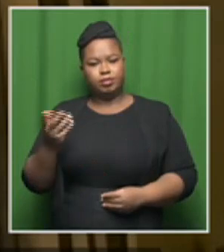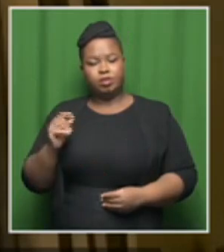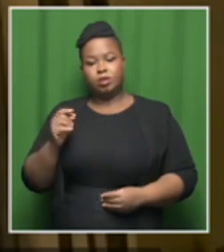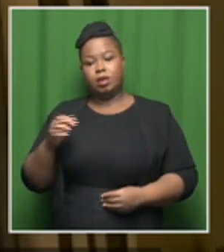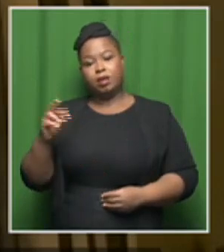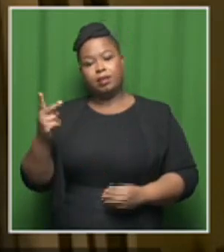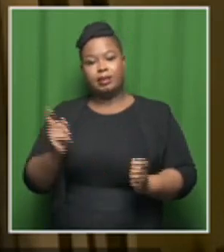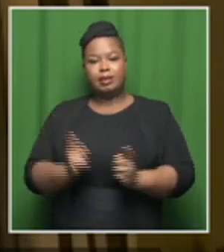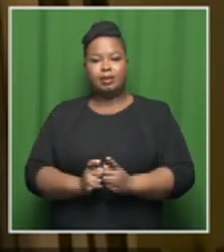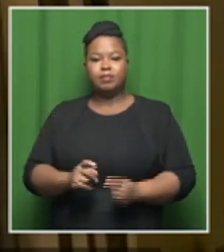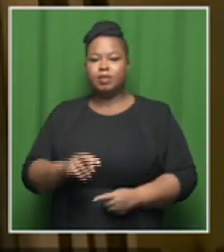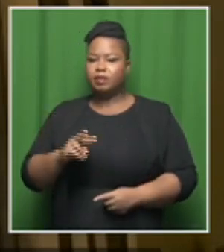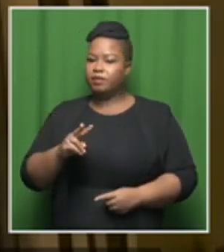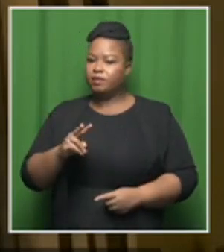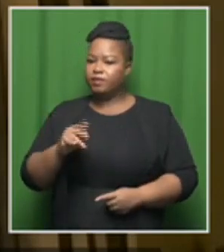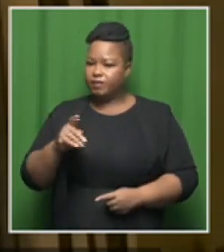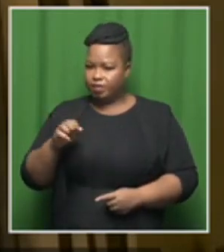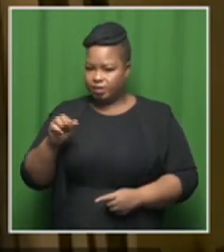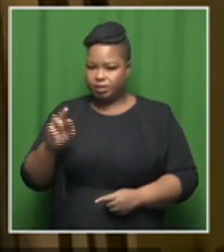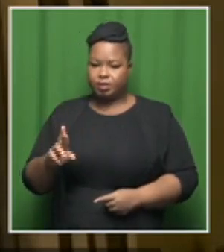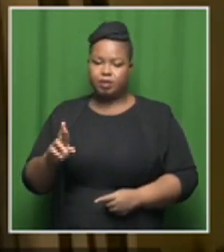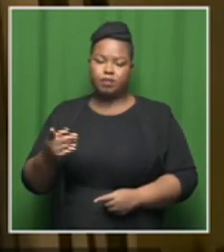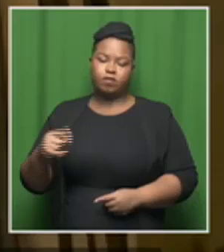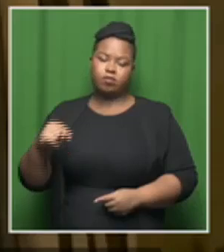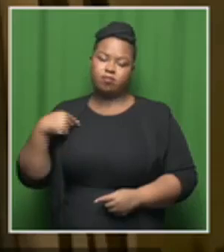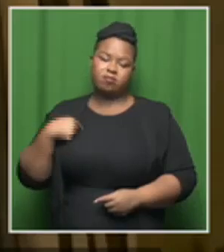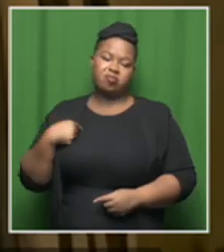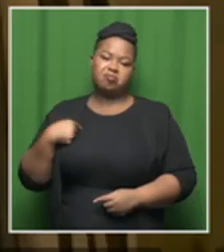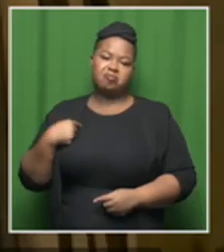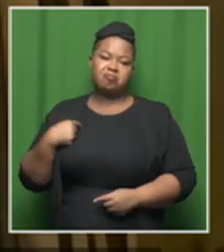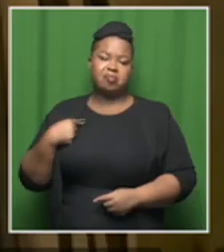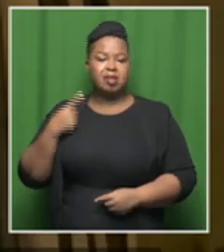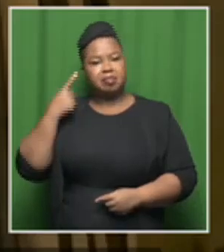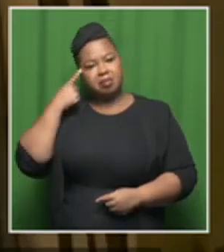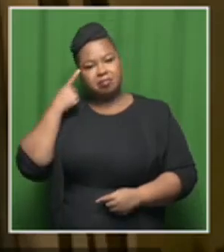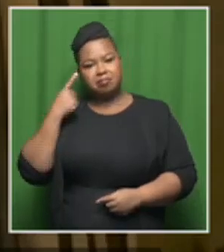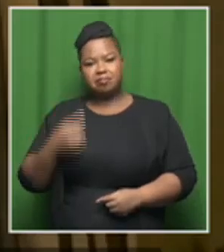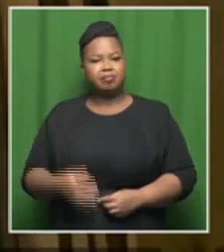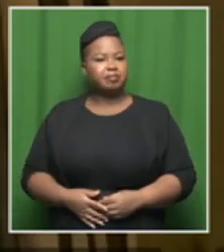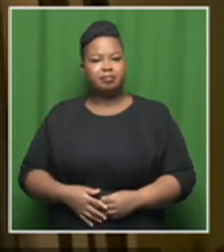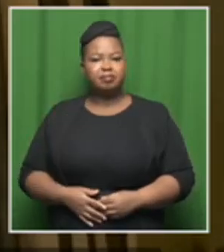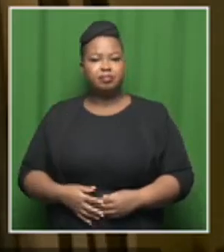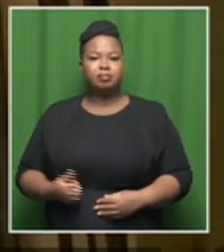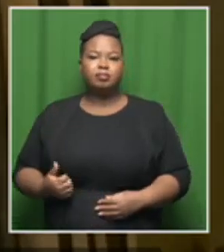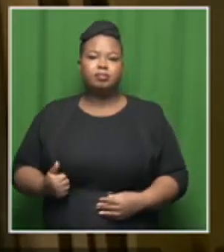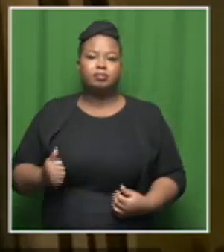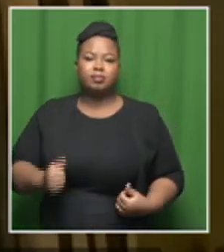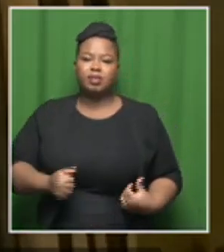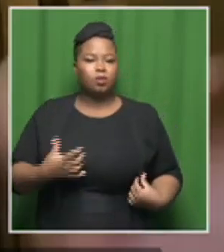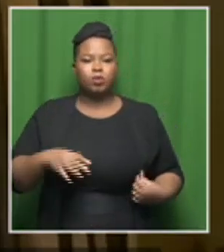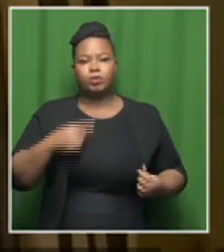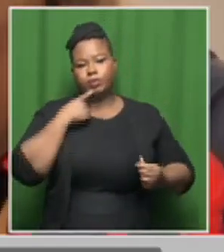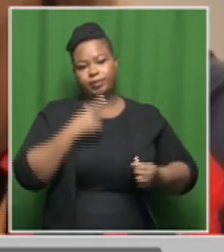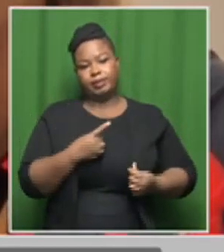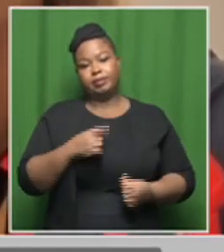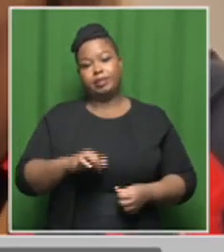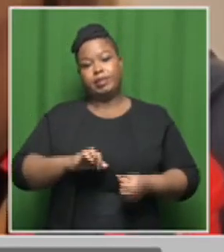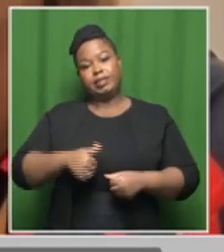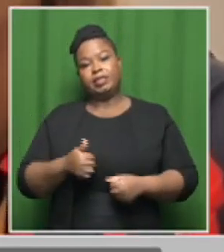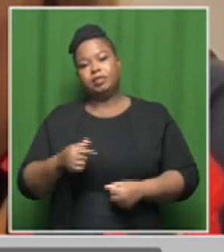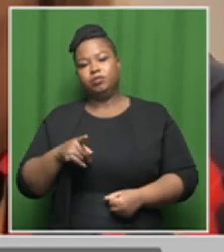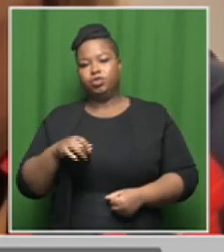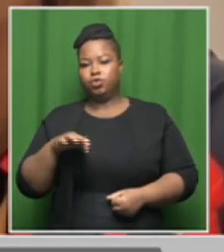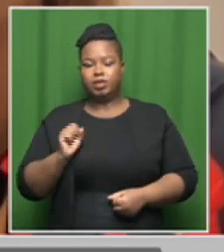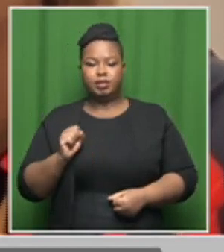games. Visser for me, I never want him to say always that will be the next